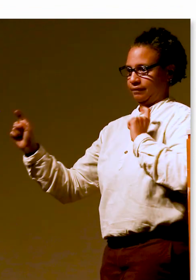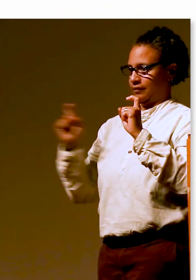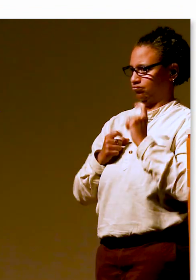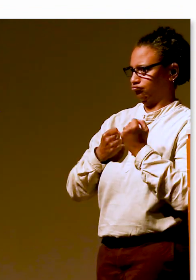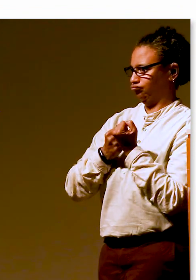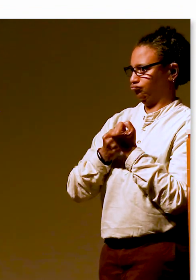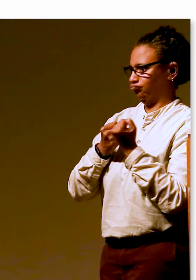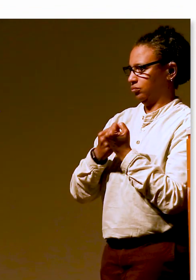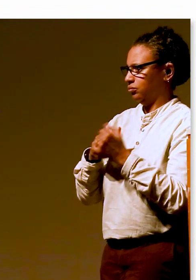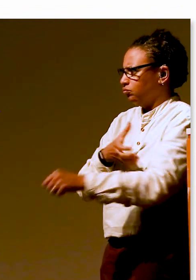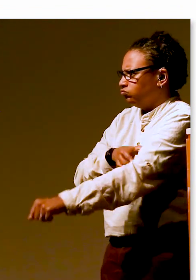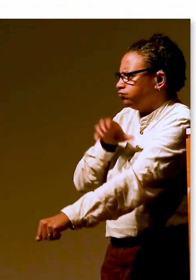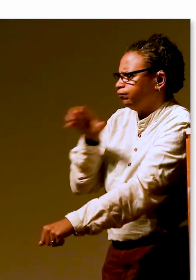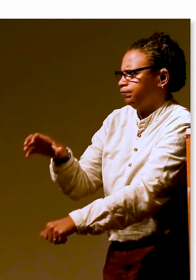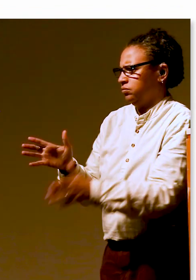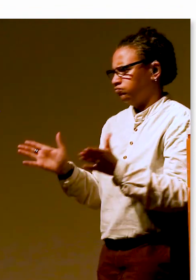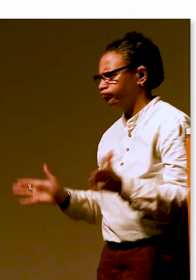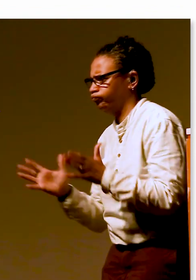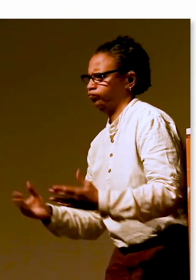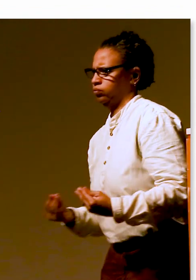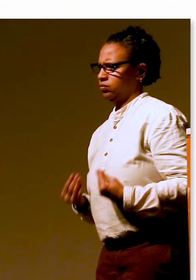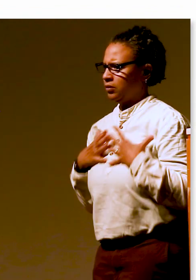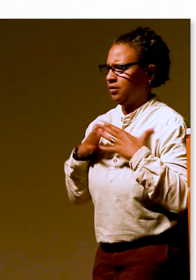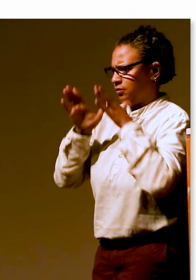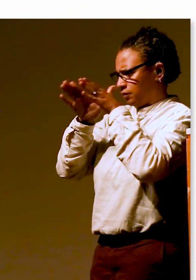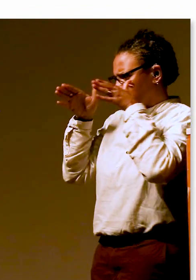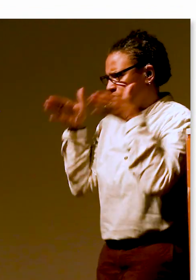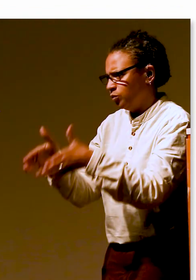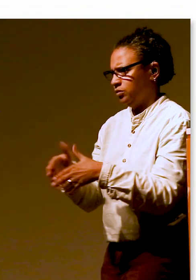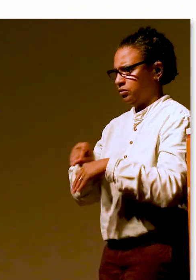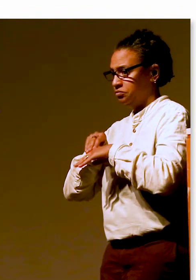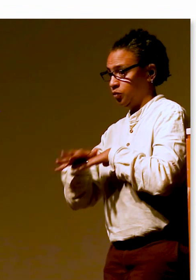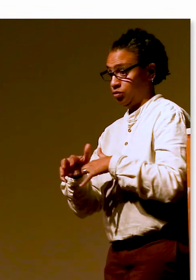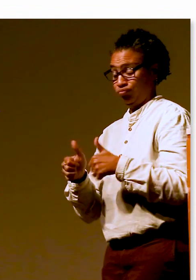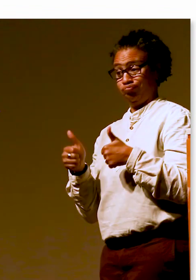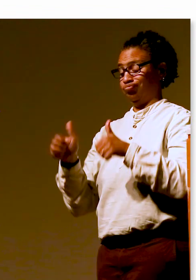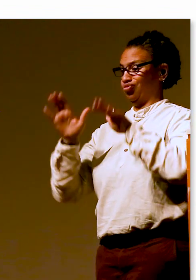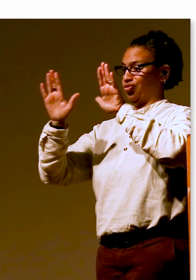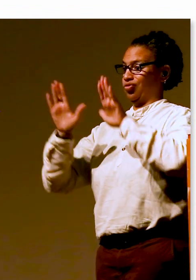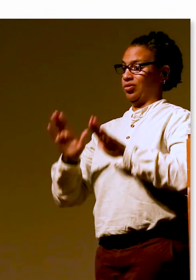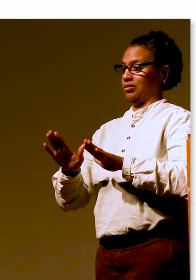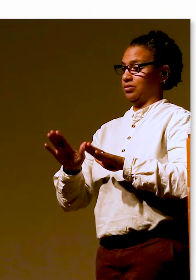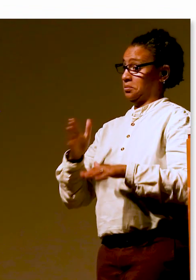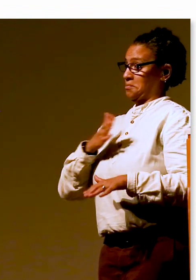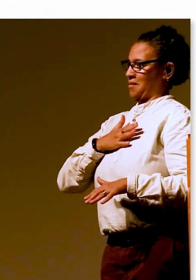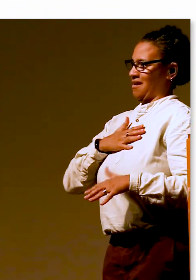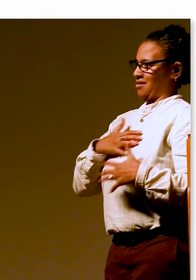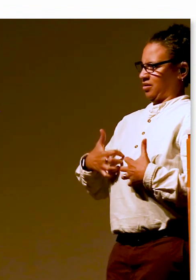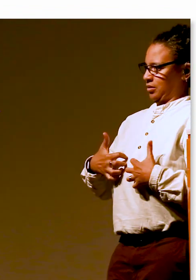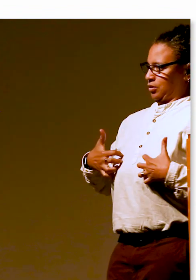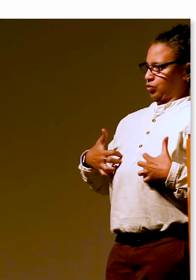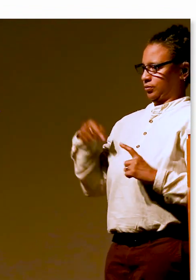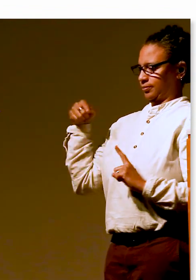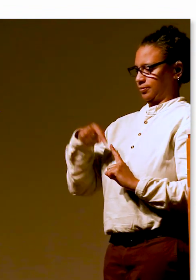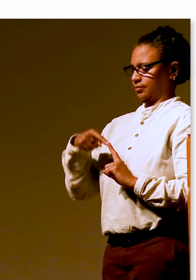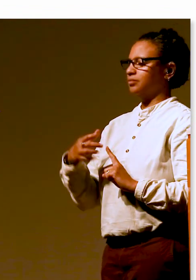taking that action and having that end result? Yeah, that's a great question. I think for me, it was like the rage. Like, you guys are all in